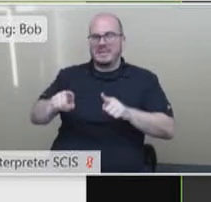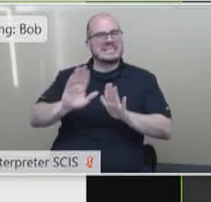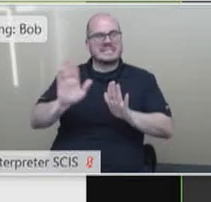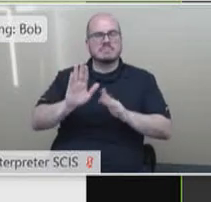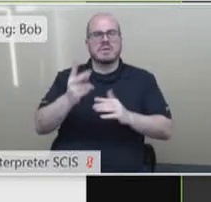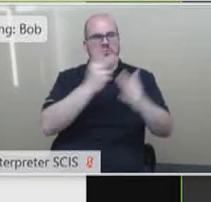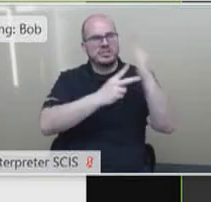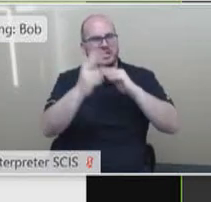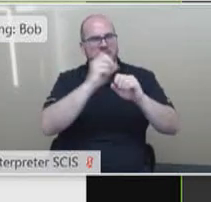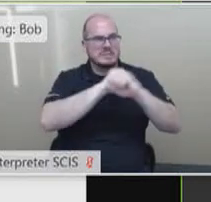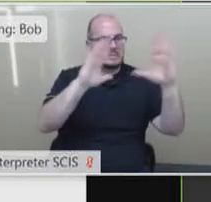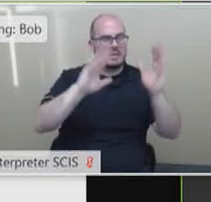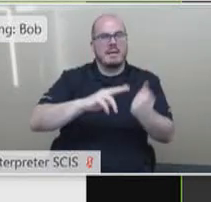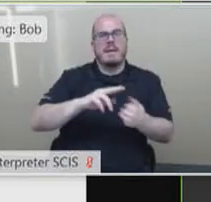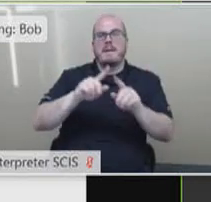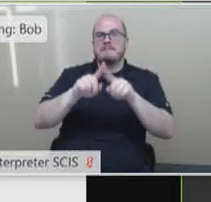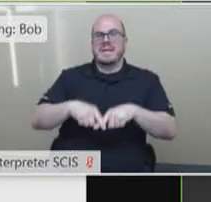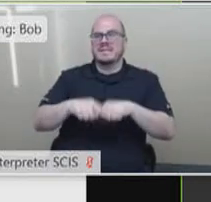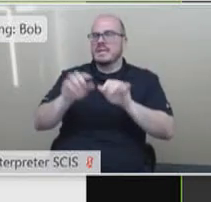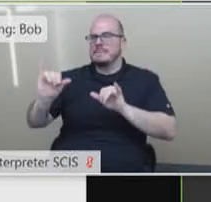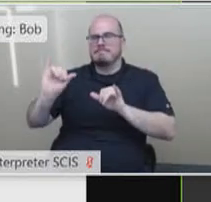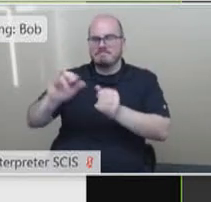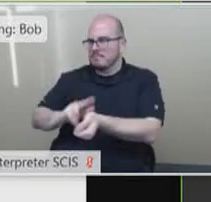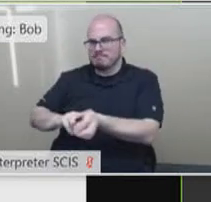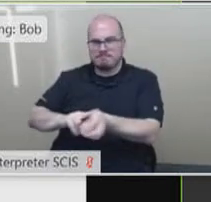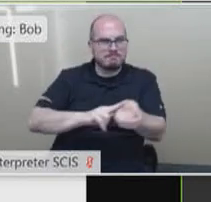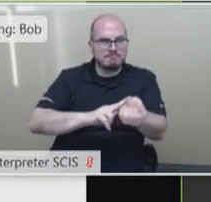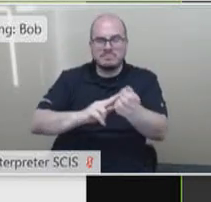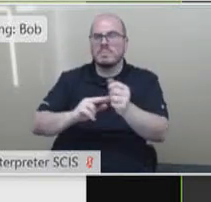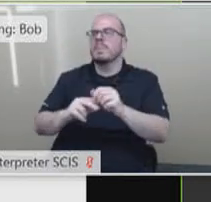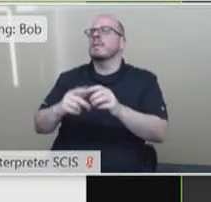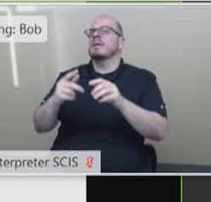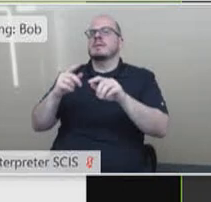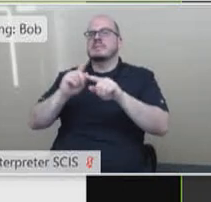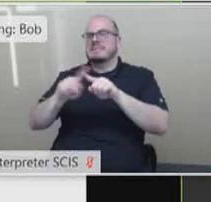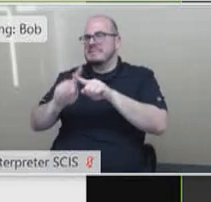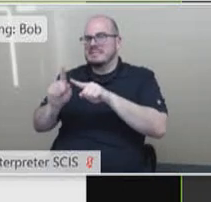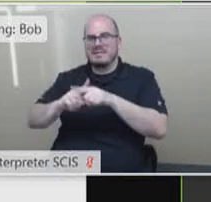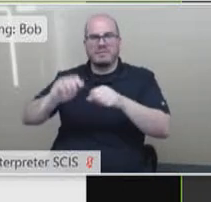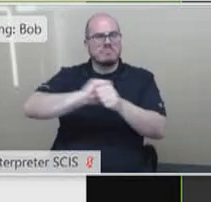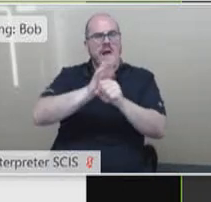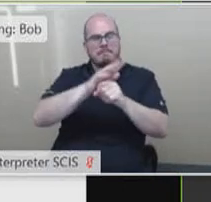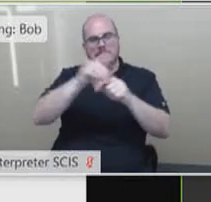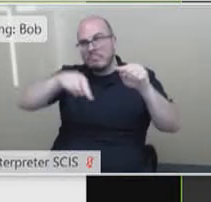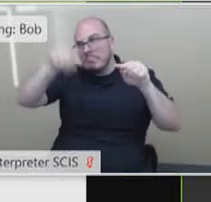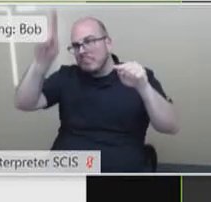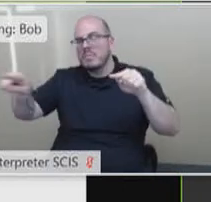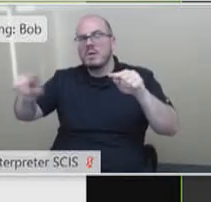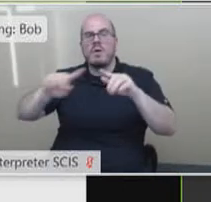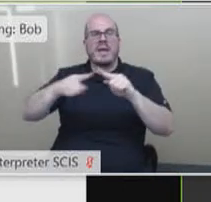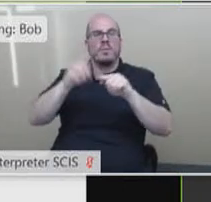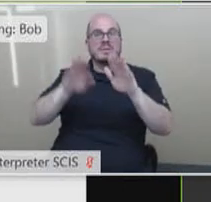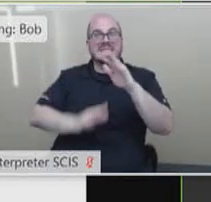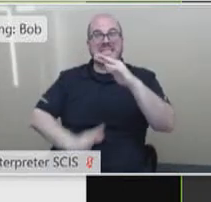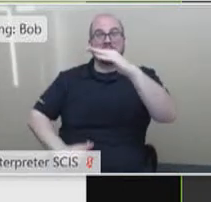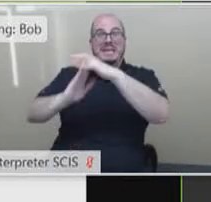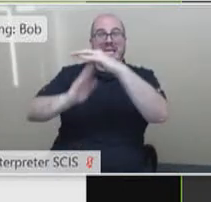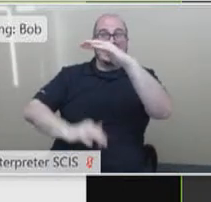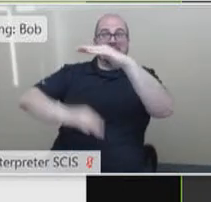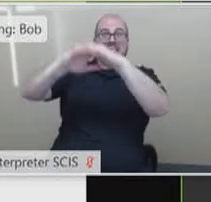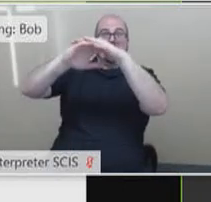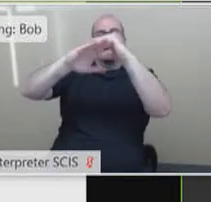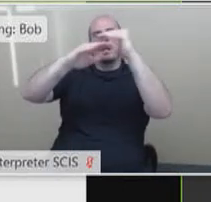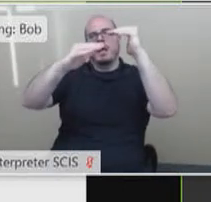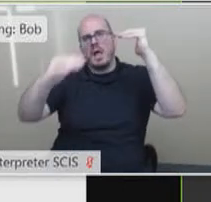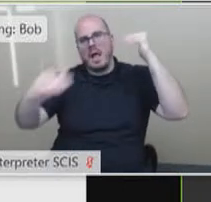models on the public health side have shown various times when this emergency will peak and when it will start to fade. But for us to be